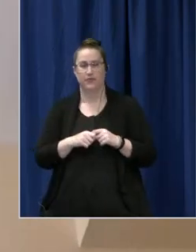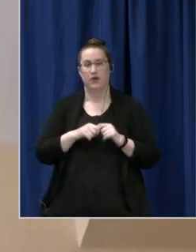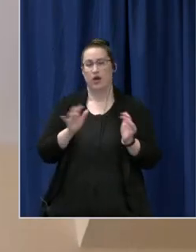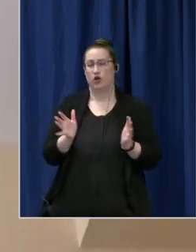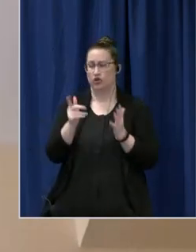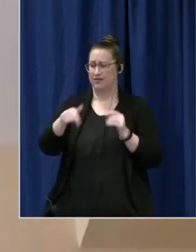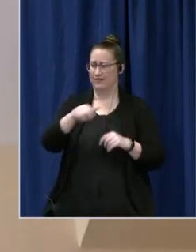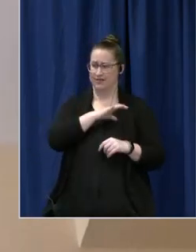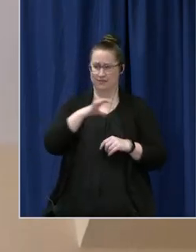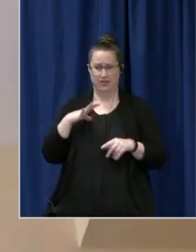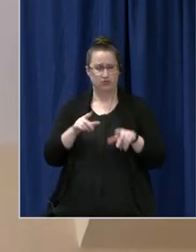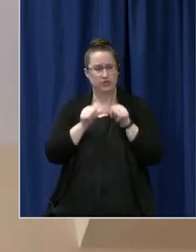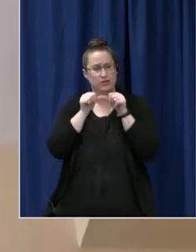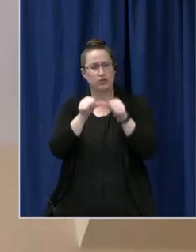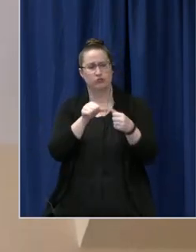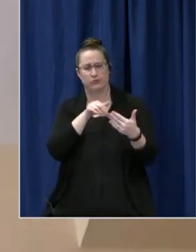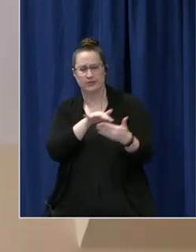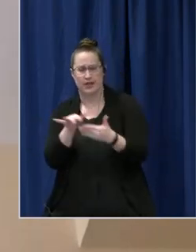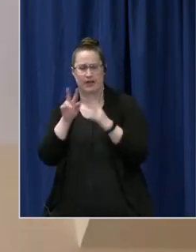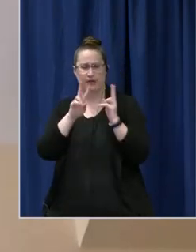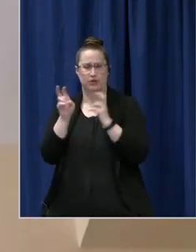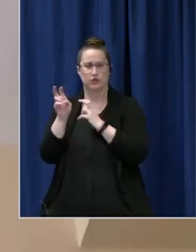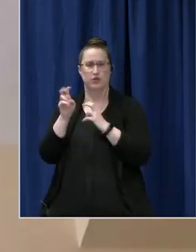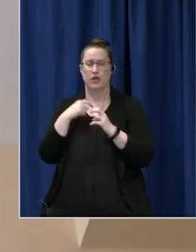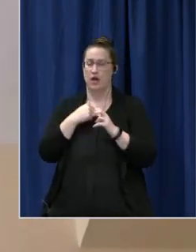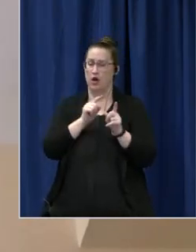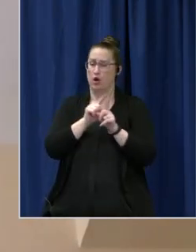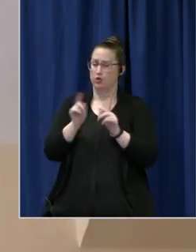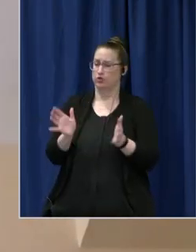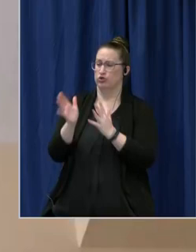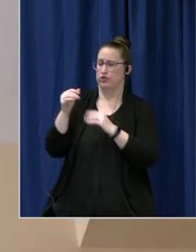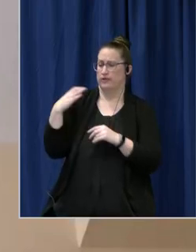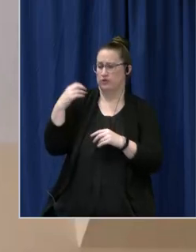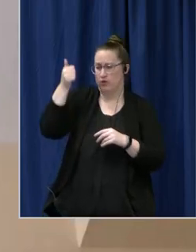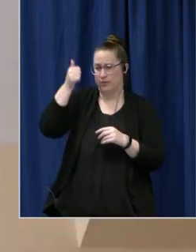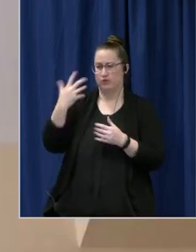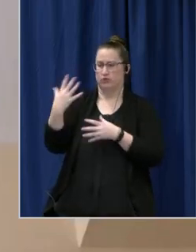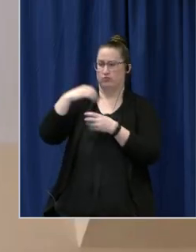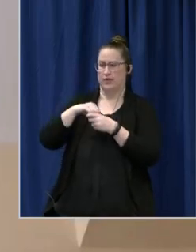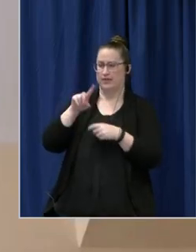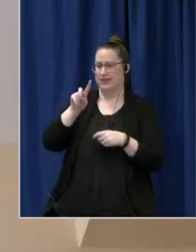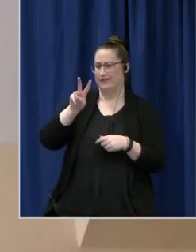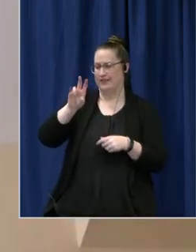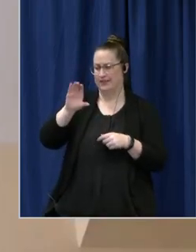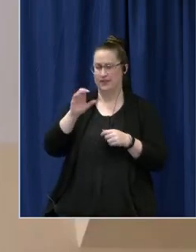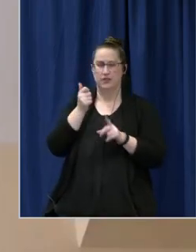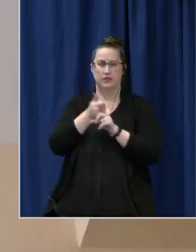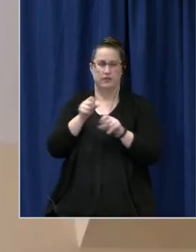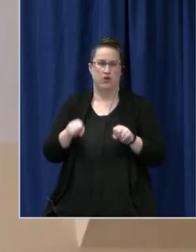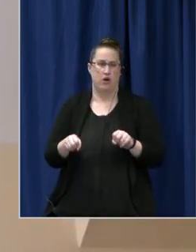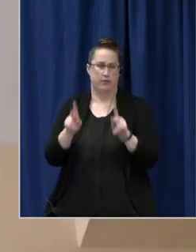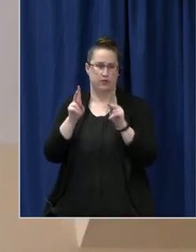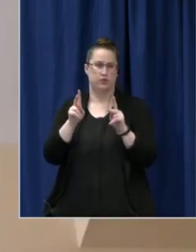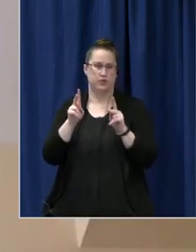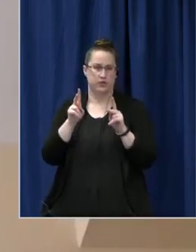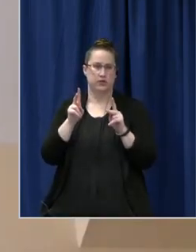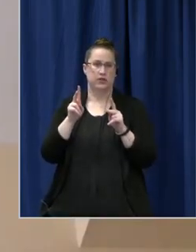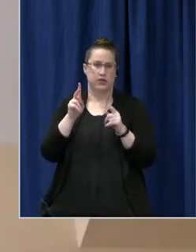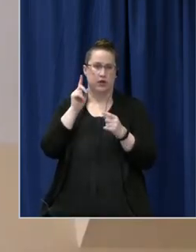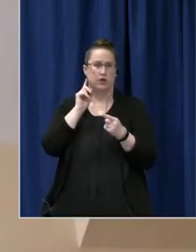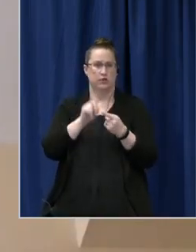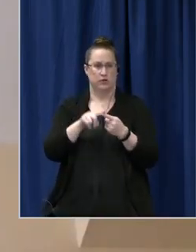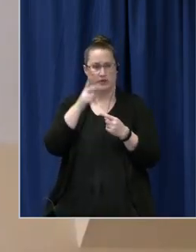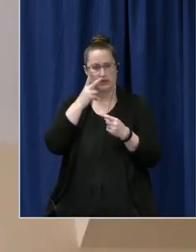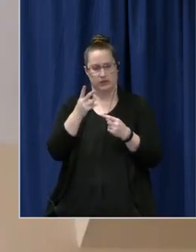committee to continue to study this issue, and I will urge the chairwoman to embrace DVC as an opportunity to run experiments on what this technology